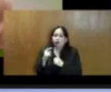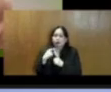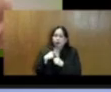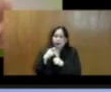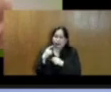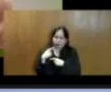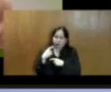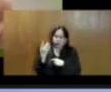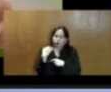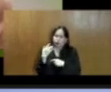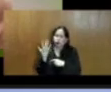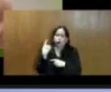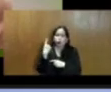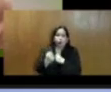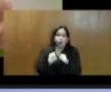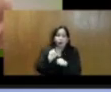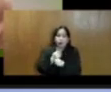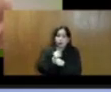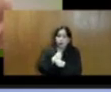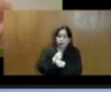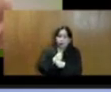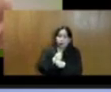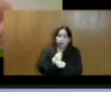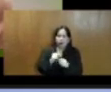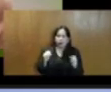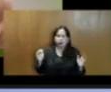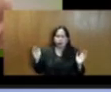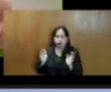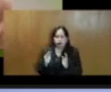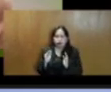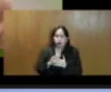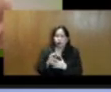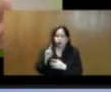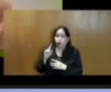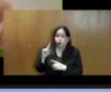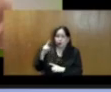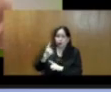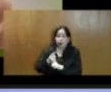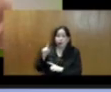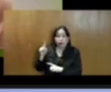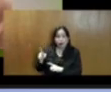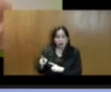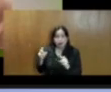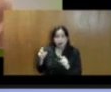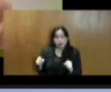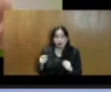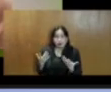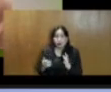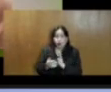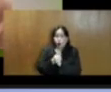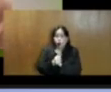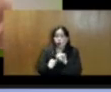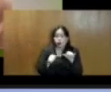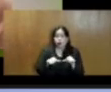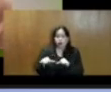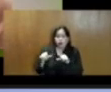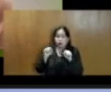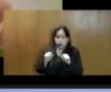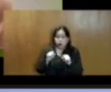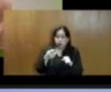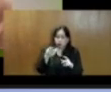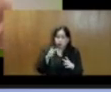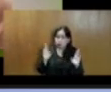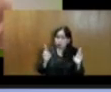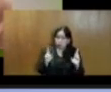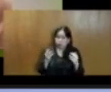to take about a year, we're actually compressing it about 1.5 months. So we're going to release competency standards already on prompt engineering